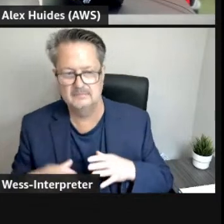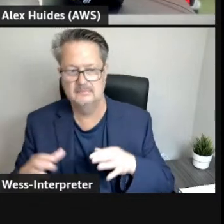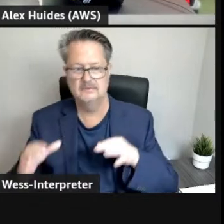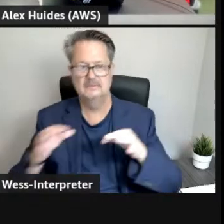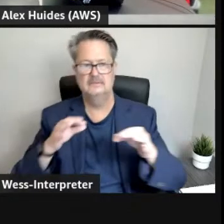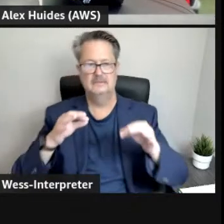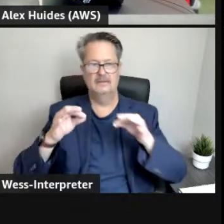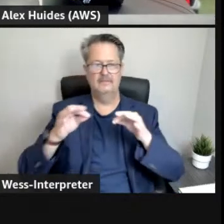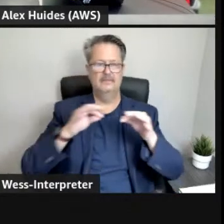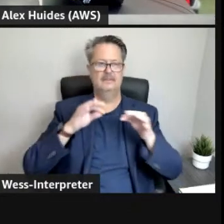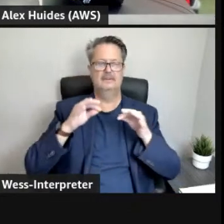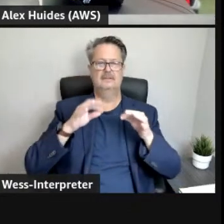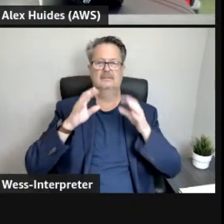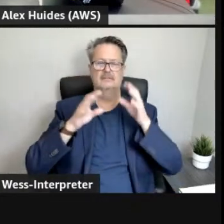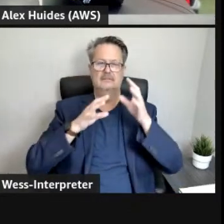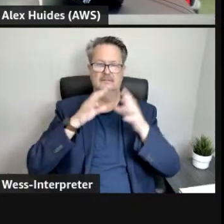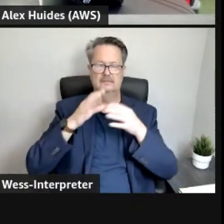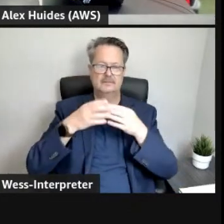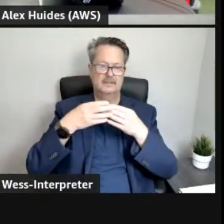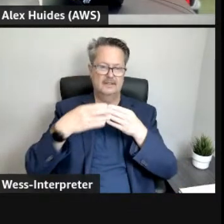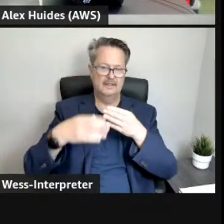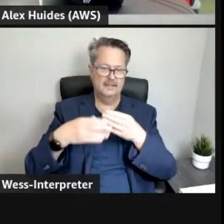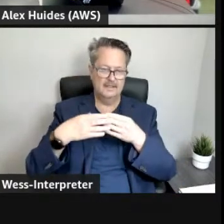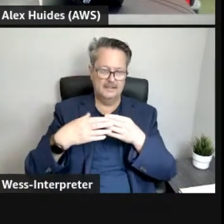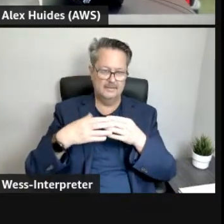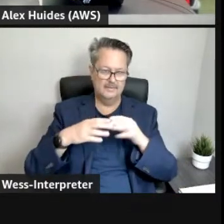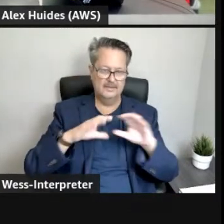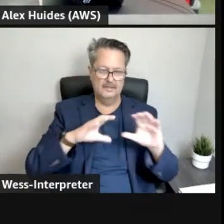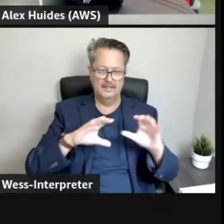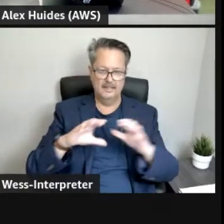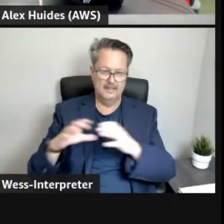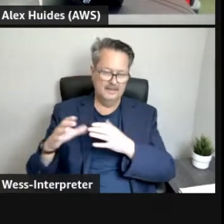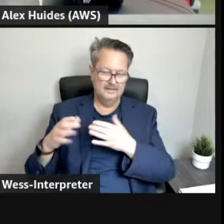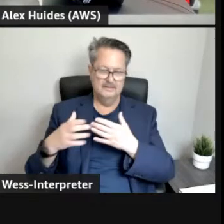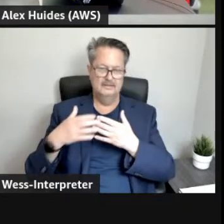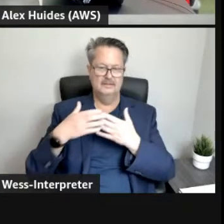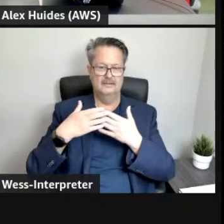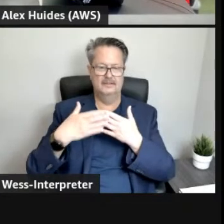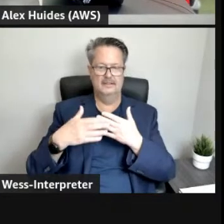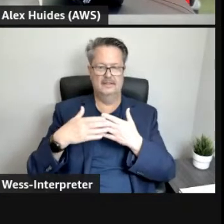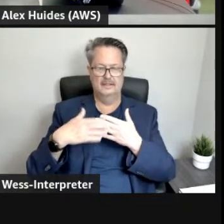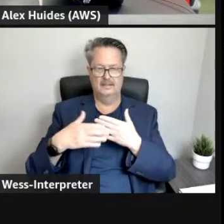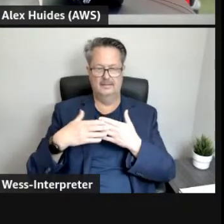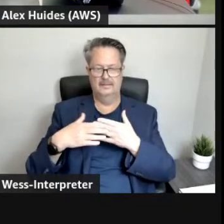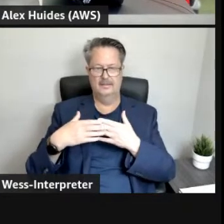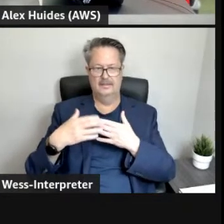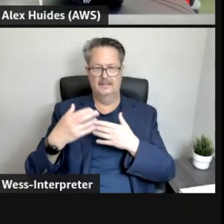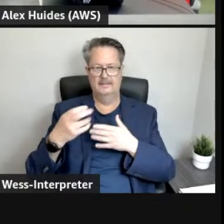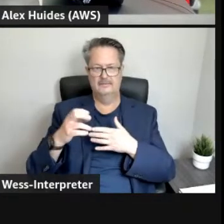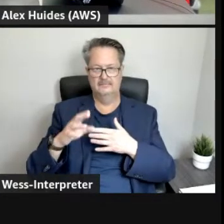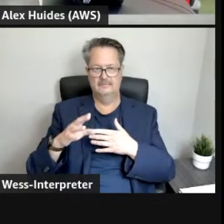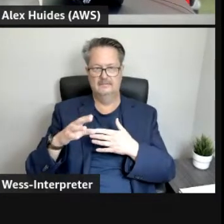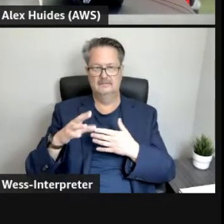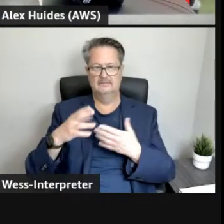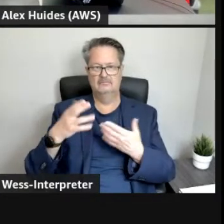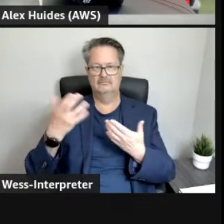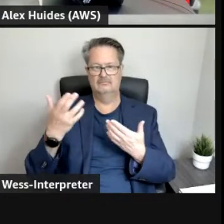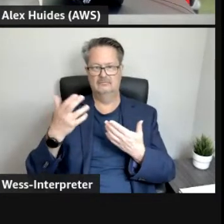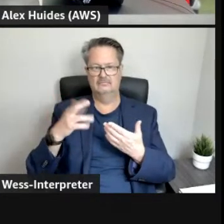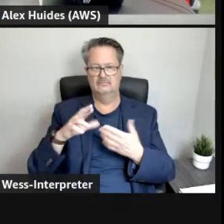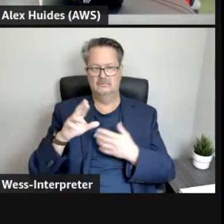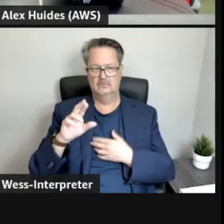for example, gateway classes, gateway, HTTP routes,